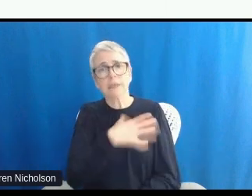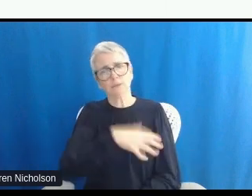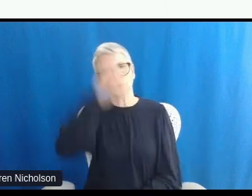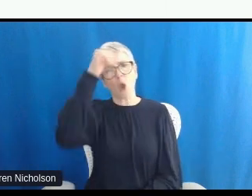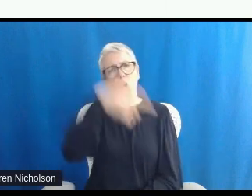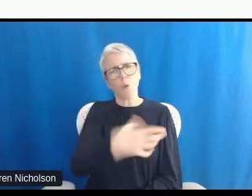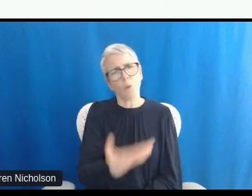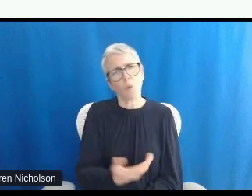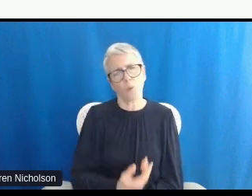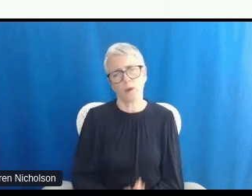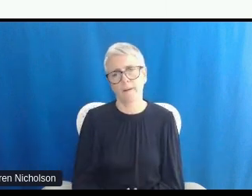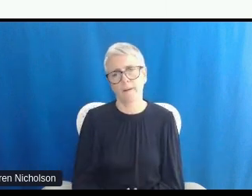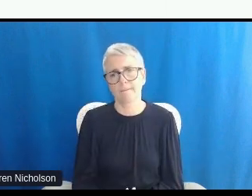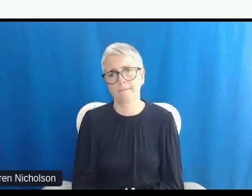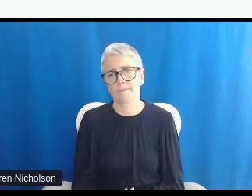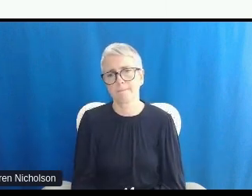today.